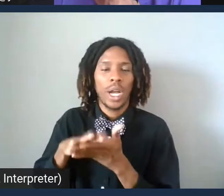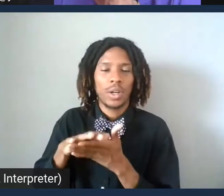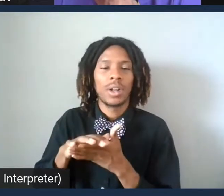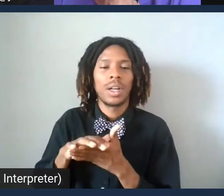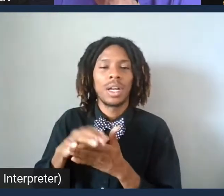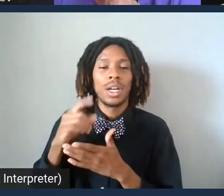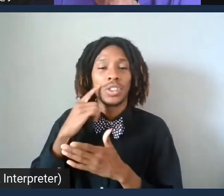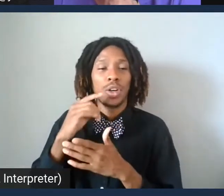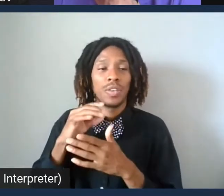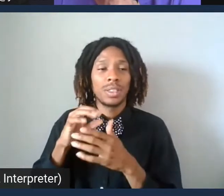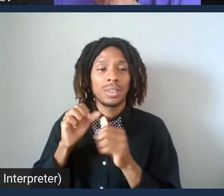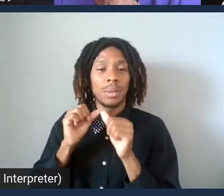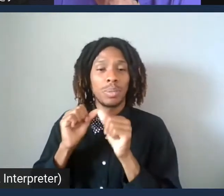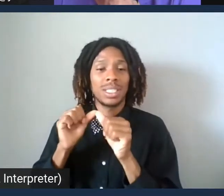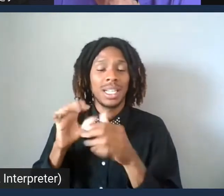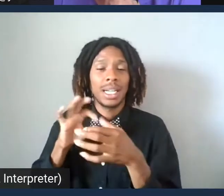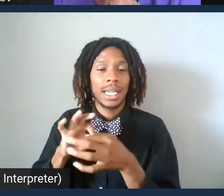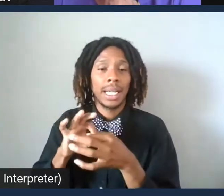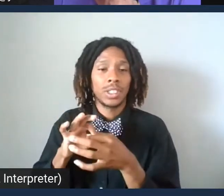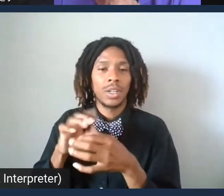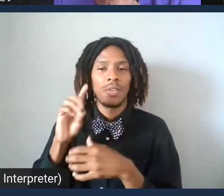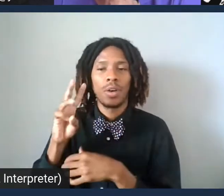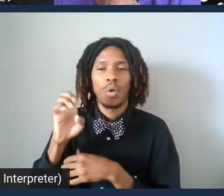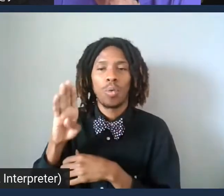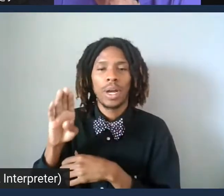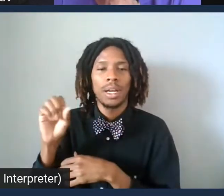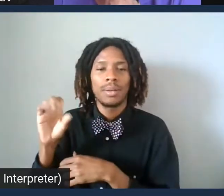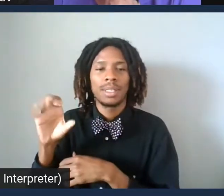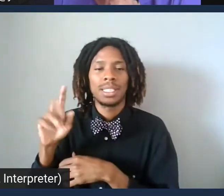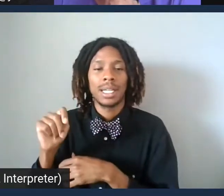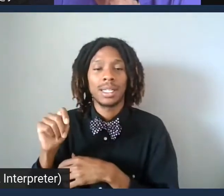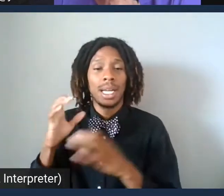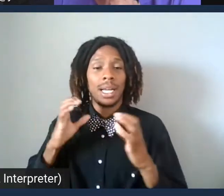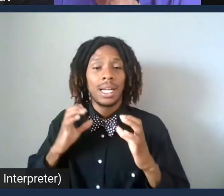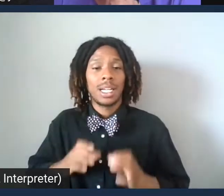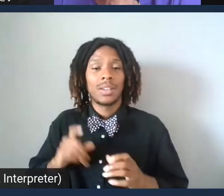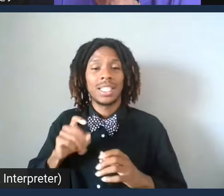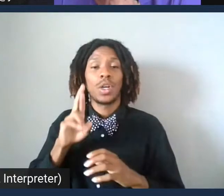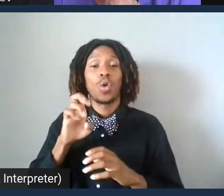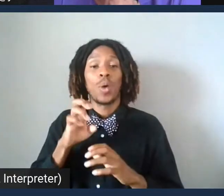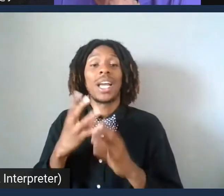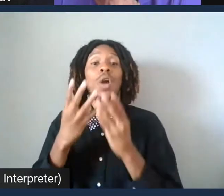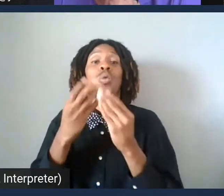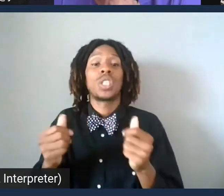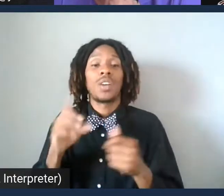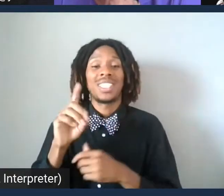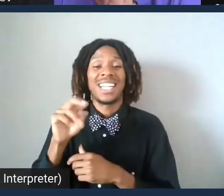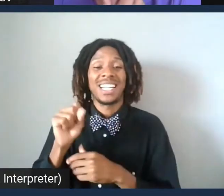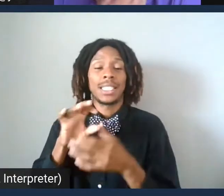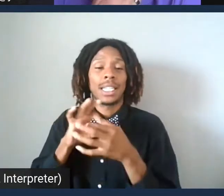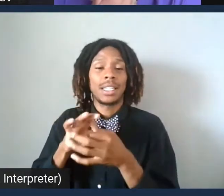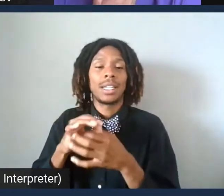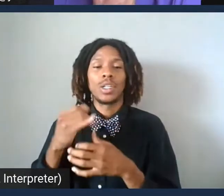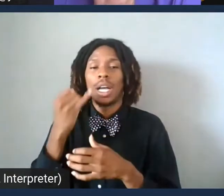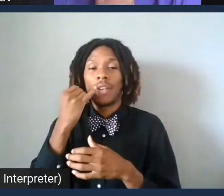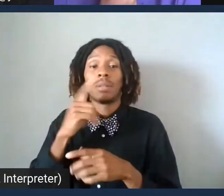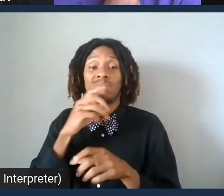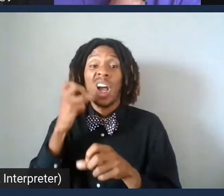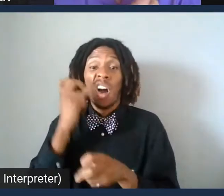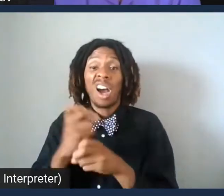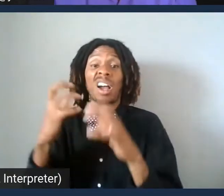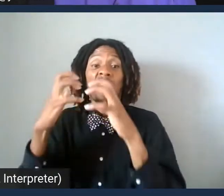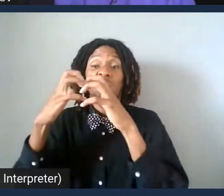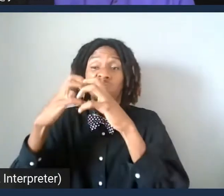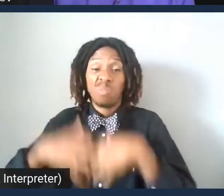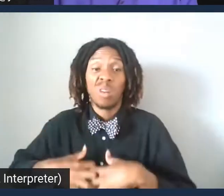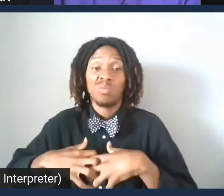connection like a WebSocket, what the clients will have to do is to re-resolve the DNS connection. So in the case of a hard failure, if your application is